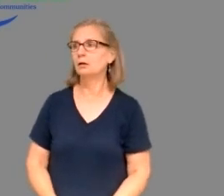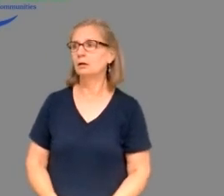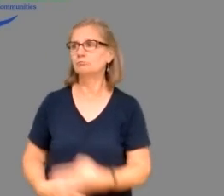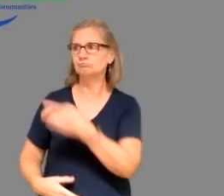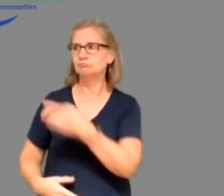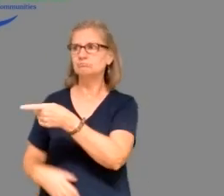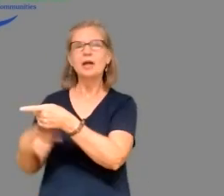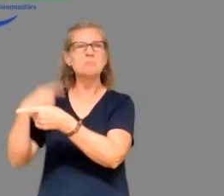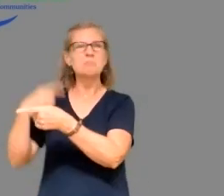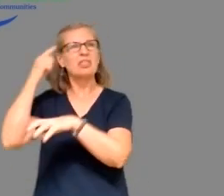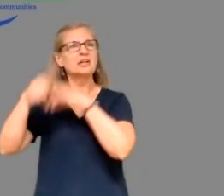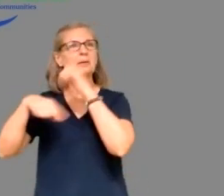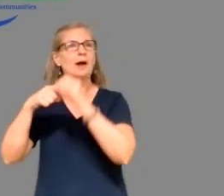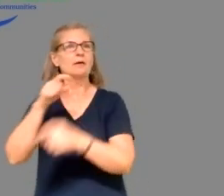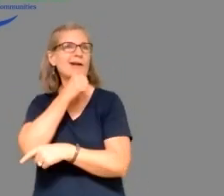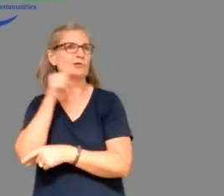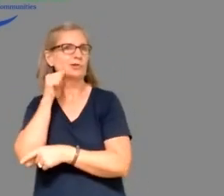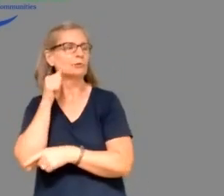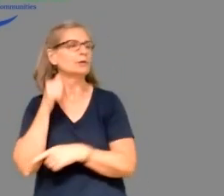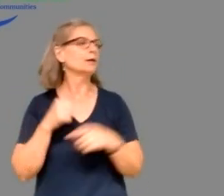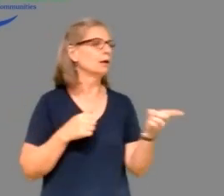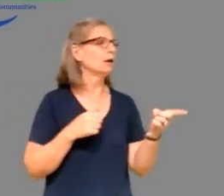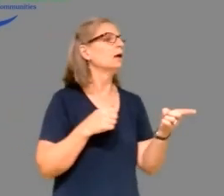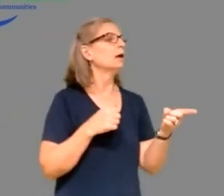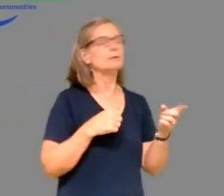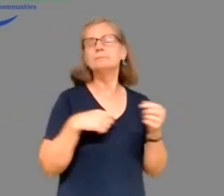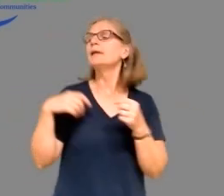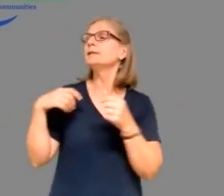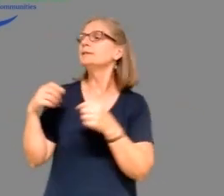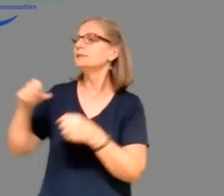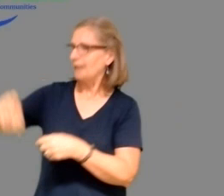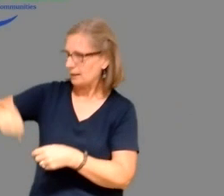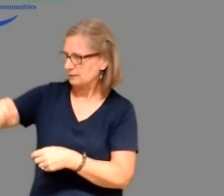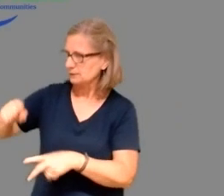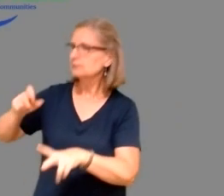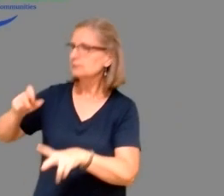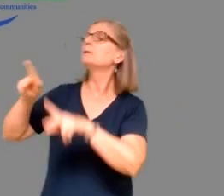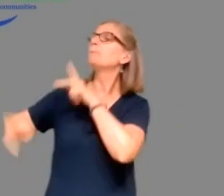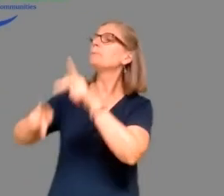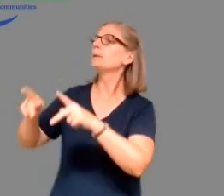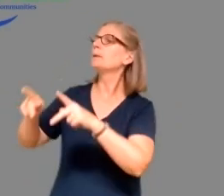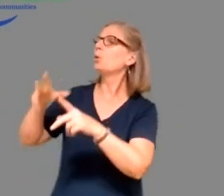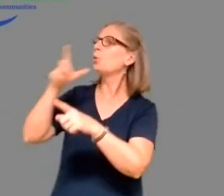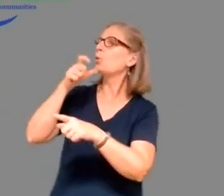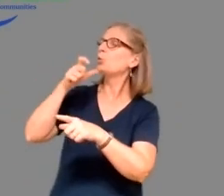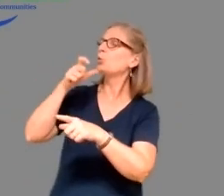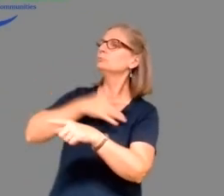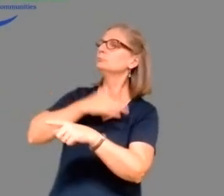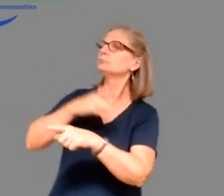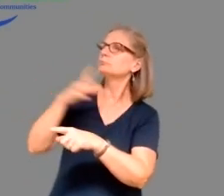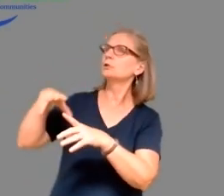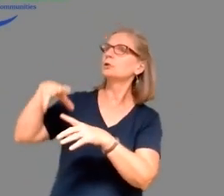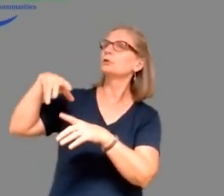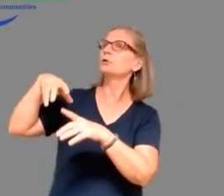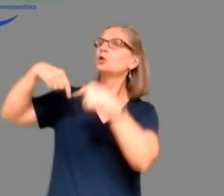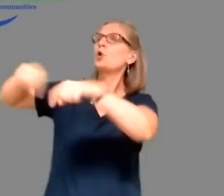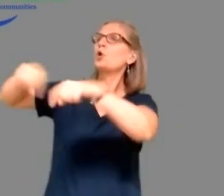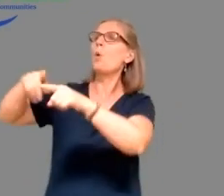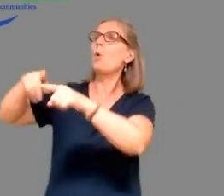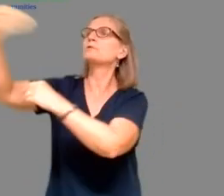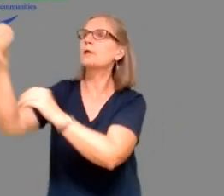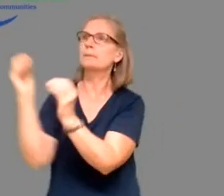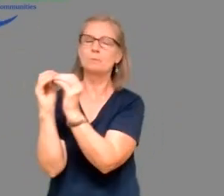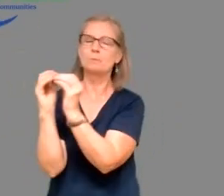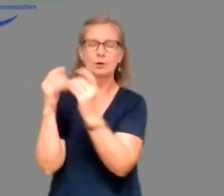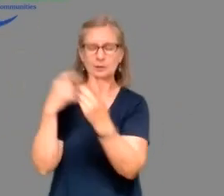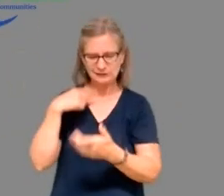But yeah, I, you know, yeah, people just being outside more. I mean, there was, God, I just read this a few days